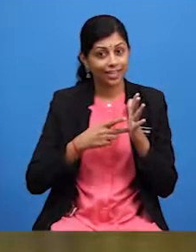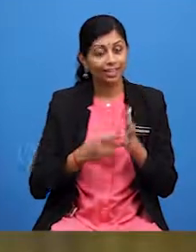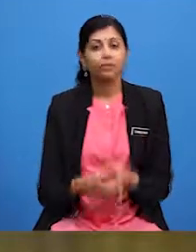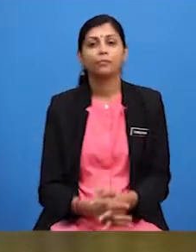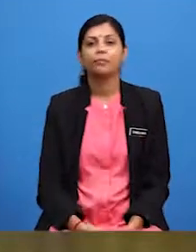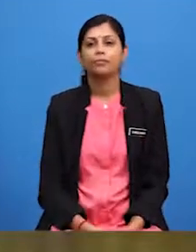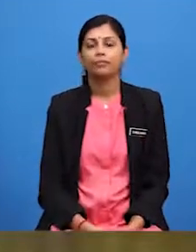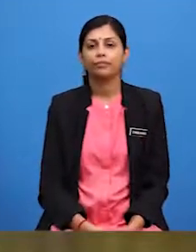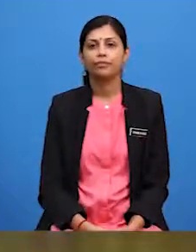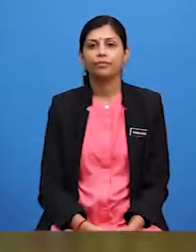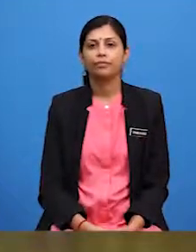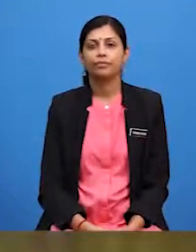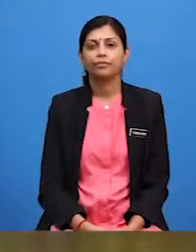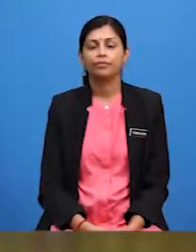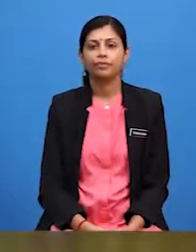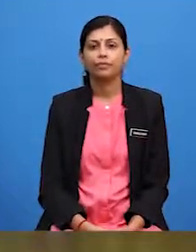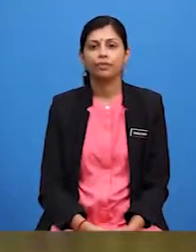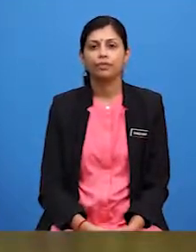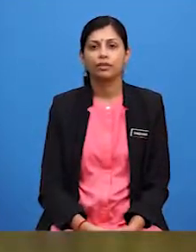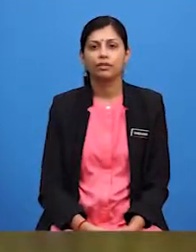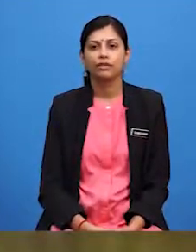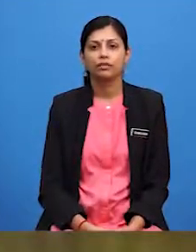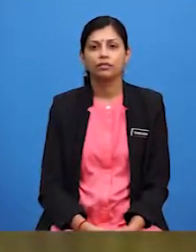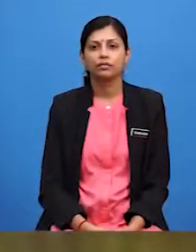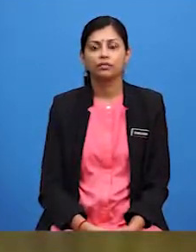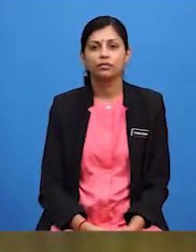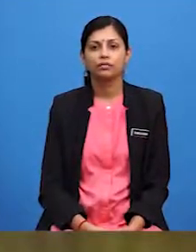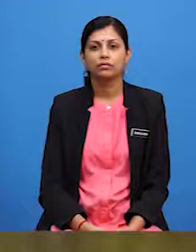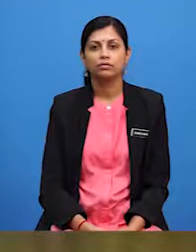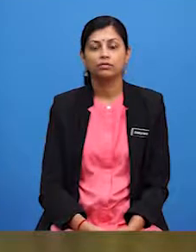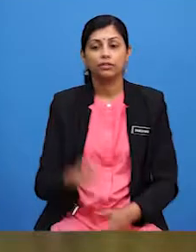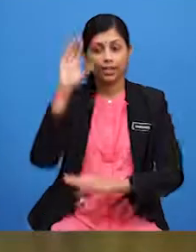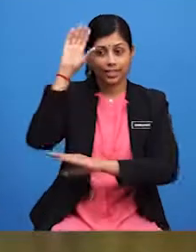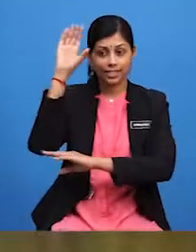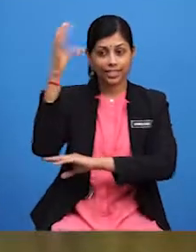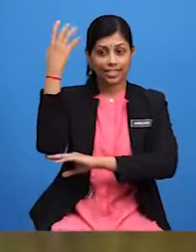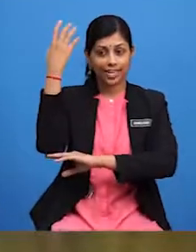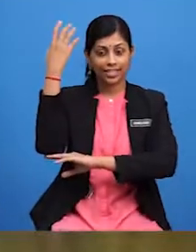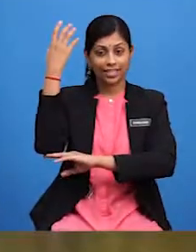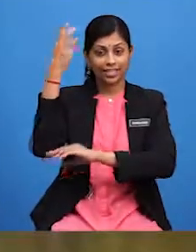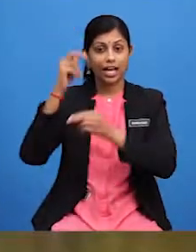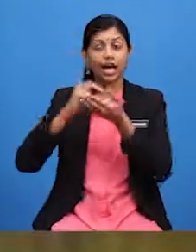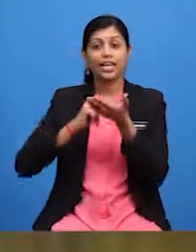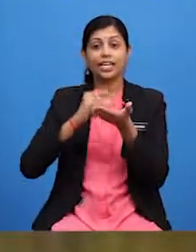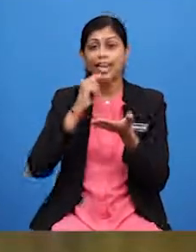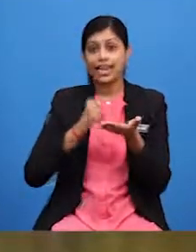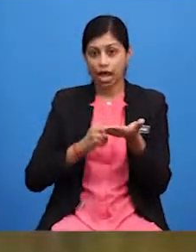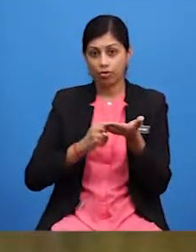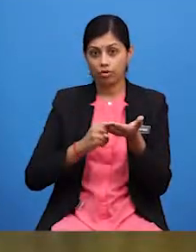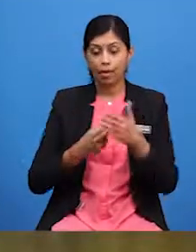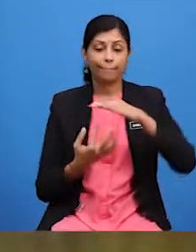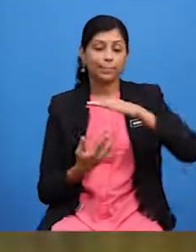Separately, we think of the two words as a noun and a verb. However, when we combine